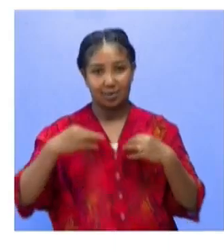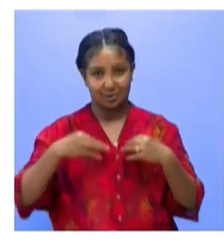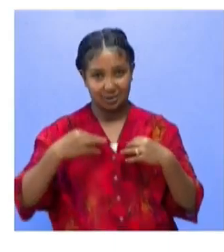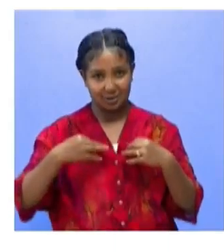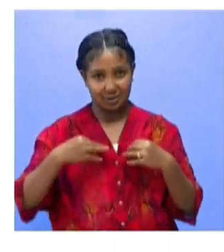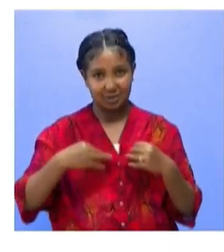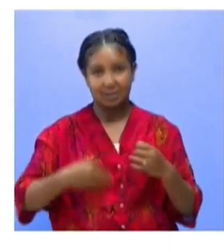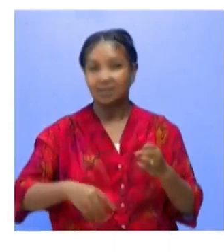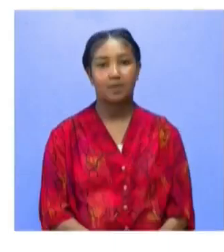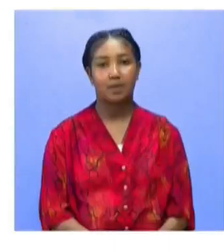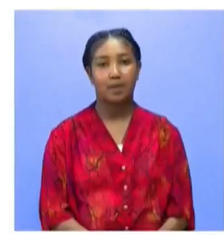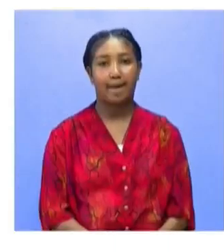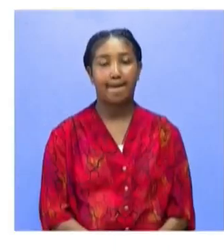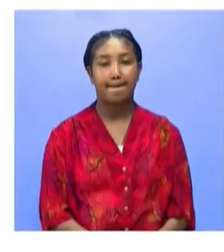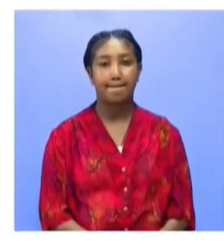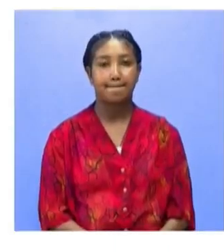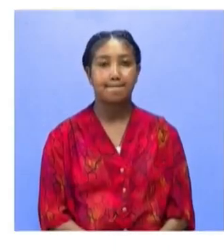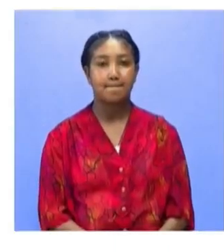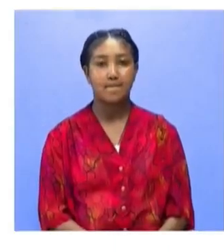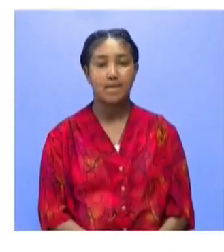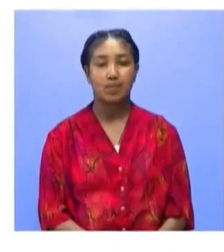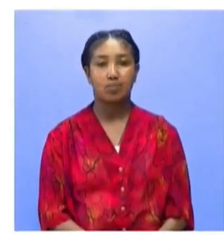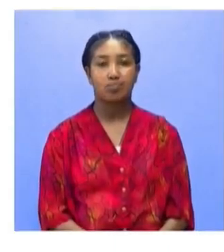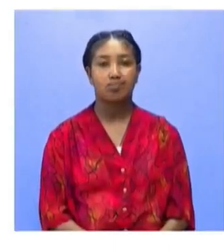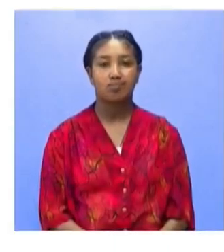And the last one.